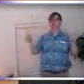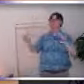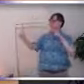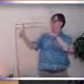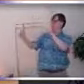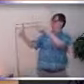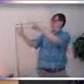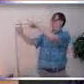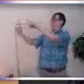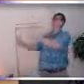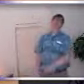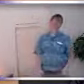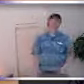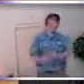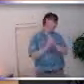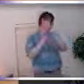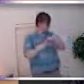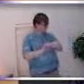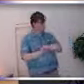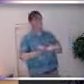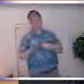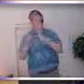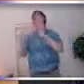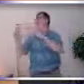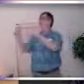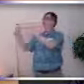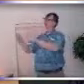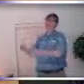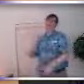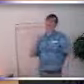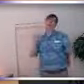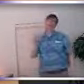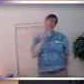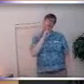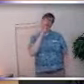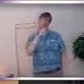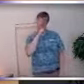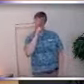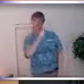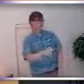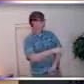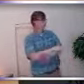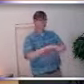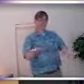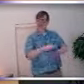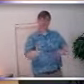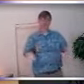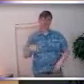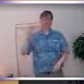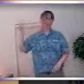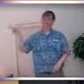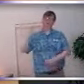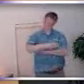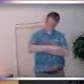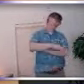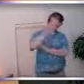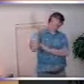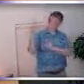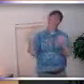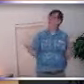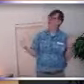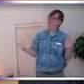is such a different frequency than, oh my goodness, not another day. What's going to happen this